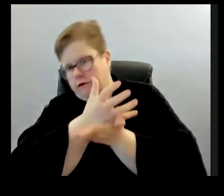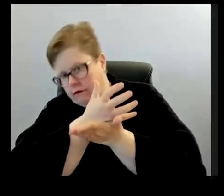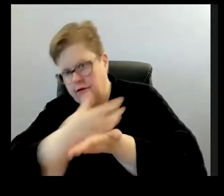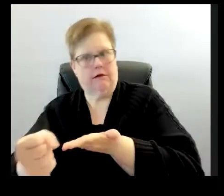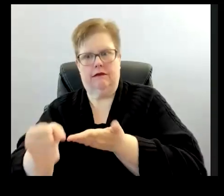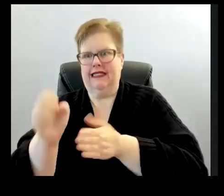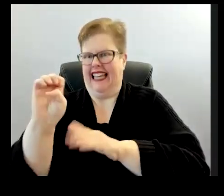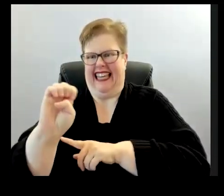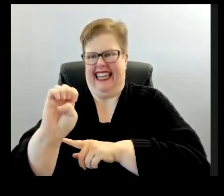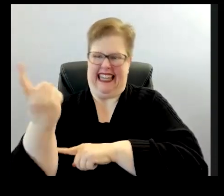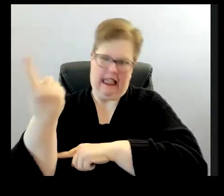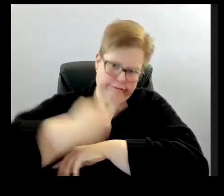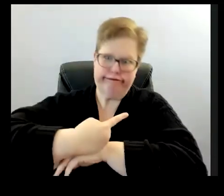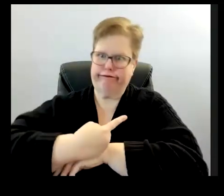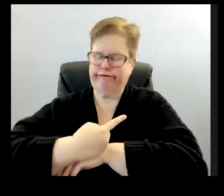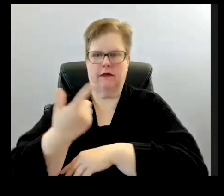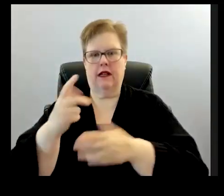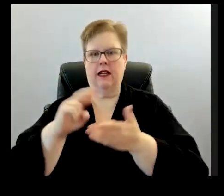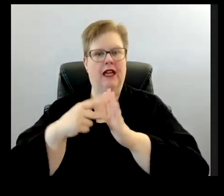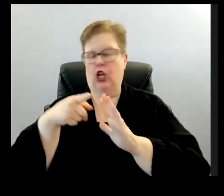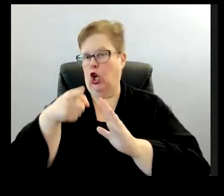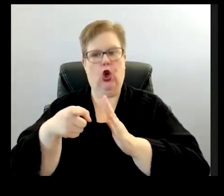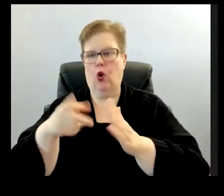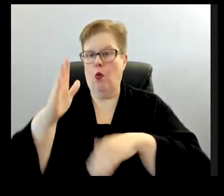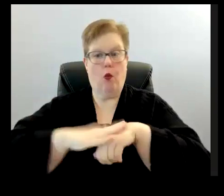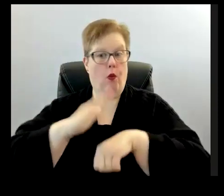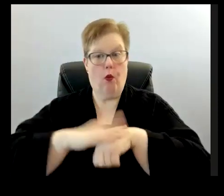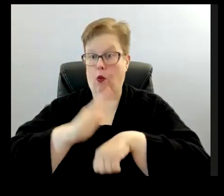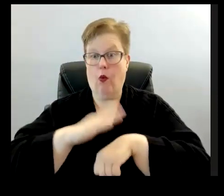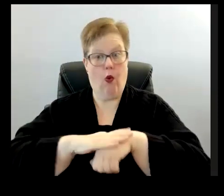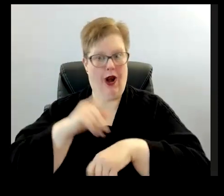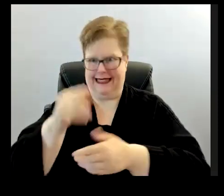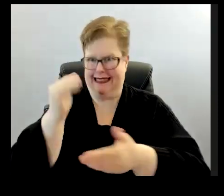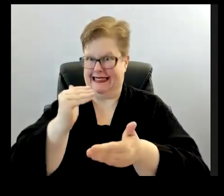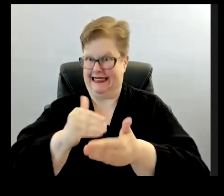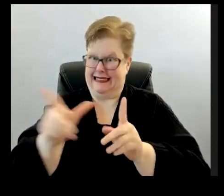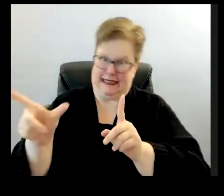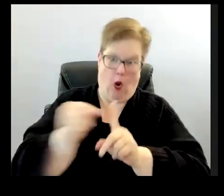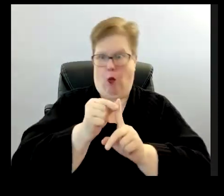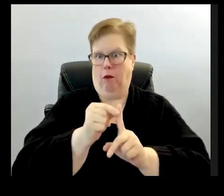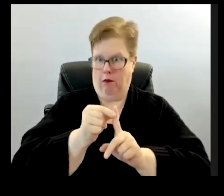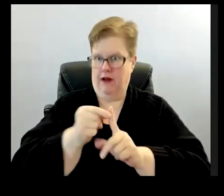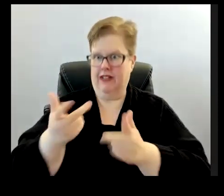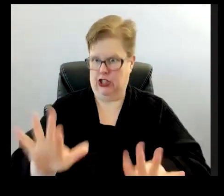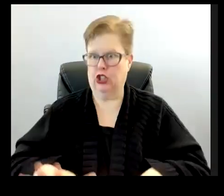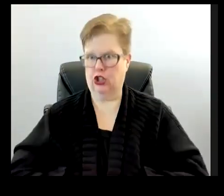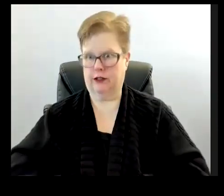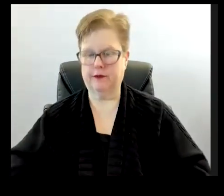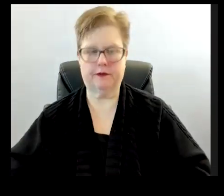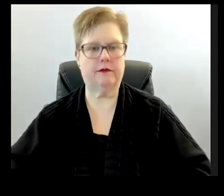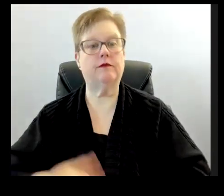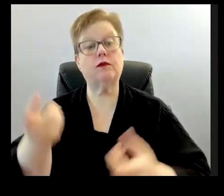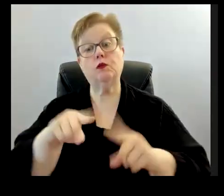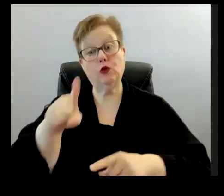empty. Resilience is your warning that you are heading there. So I want to highlight this. When you are